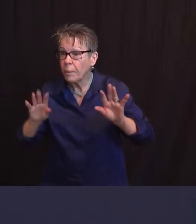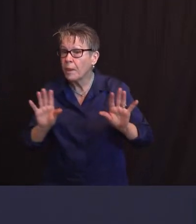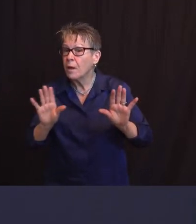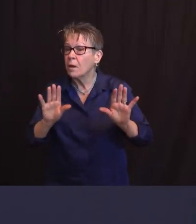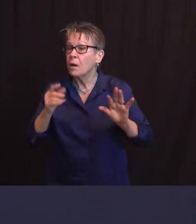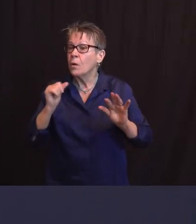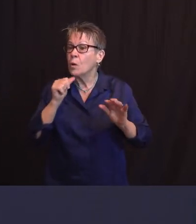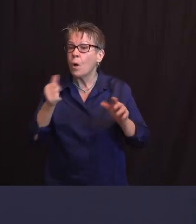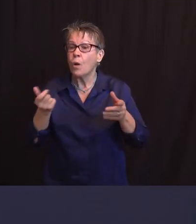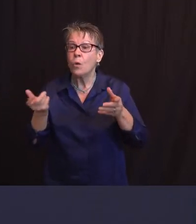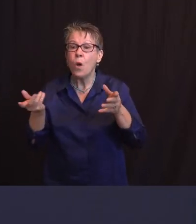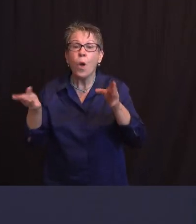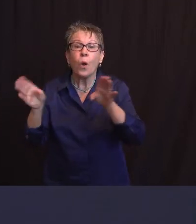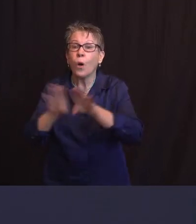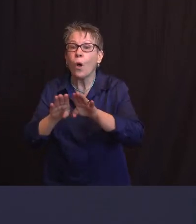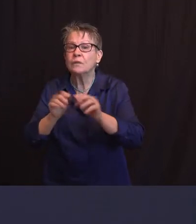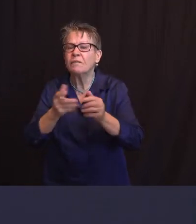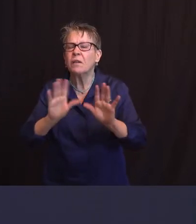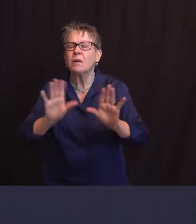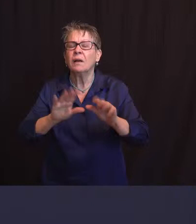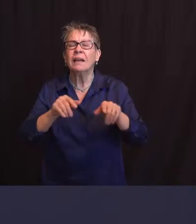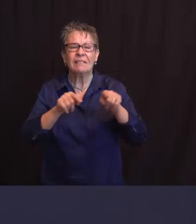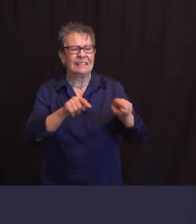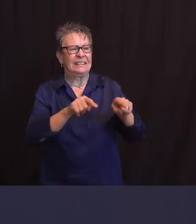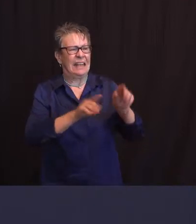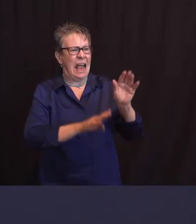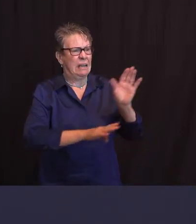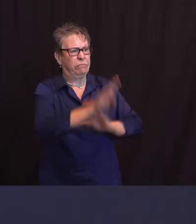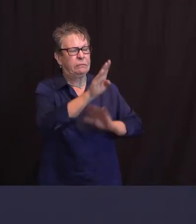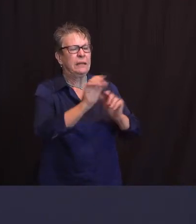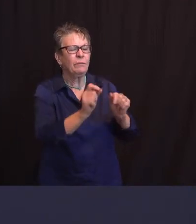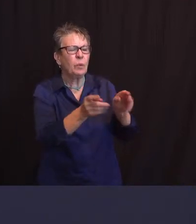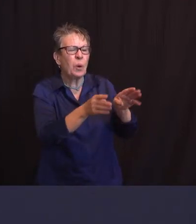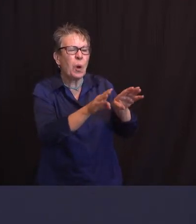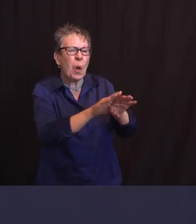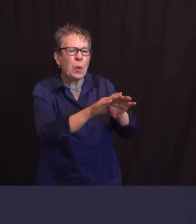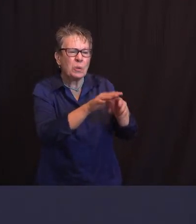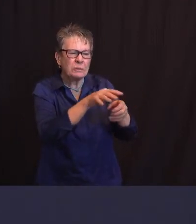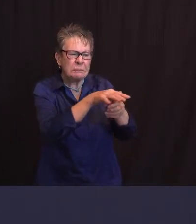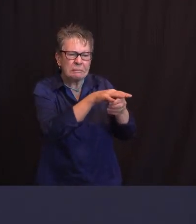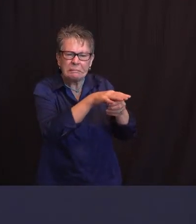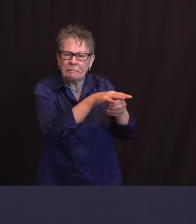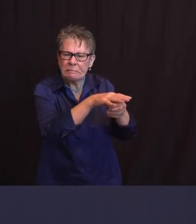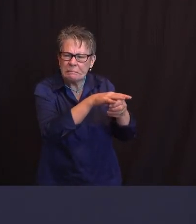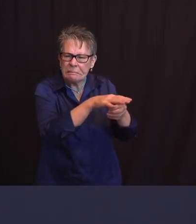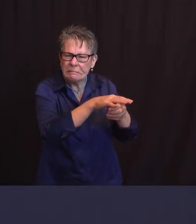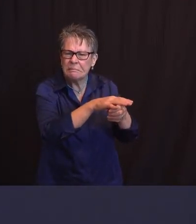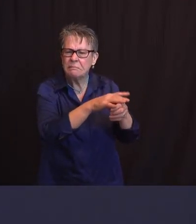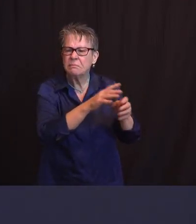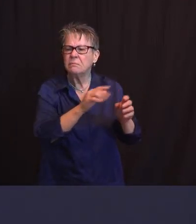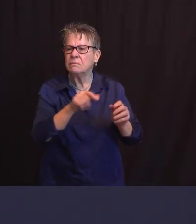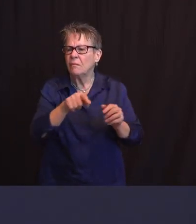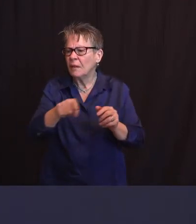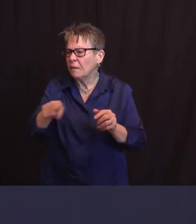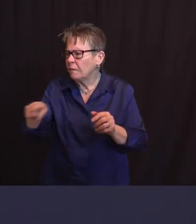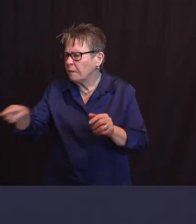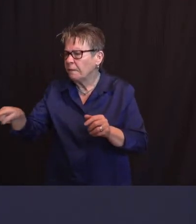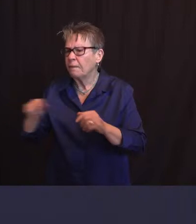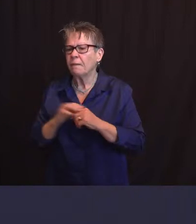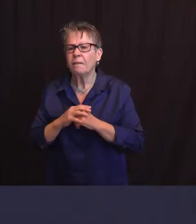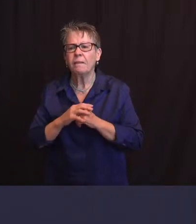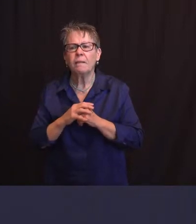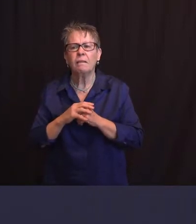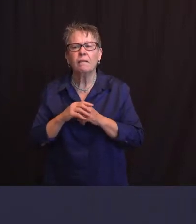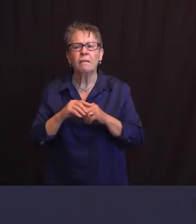I think making blanket moves in reaction to numbers that have plateaued is not the way forward